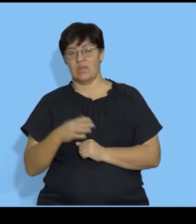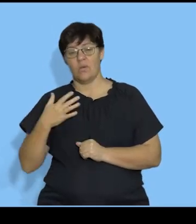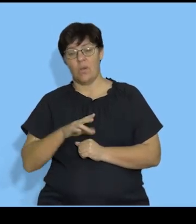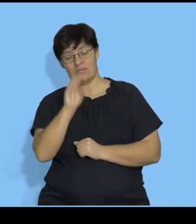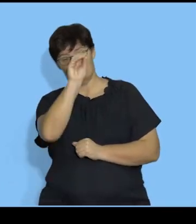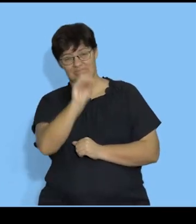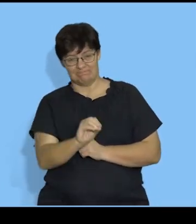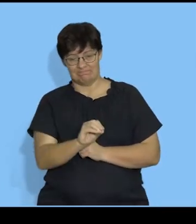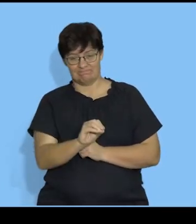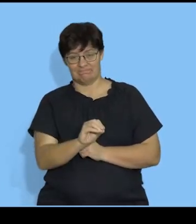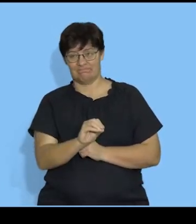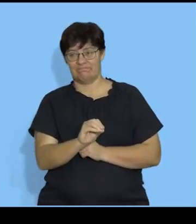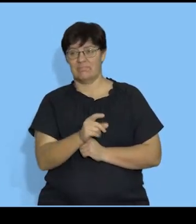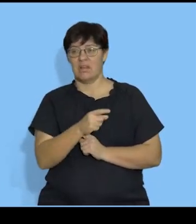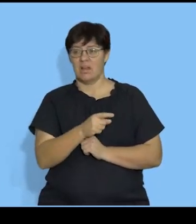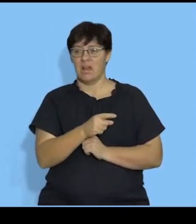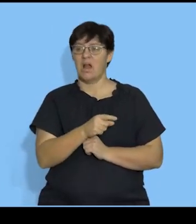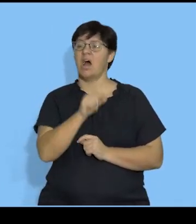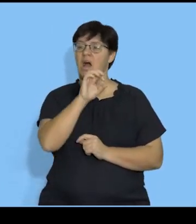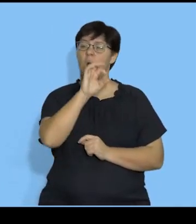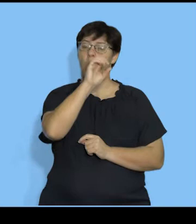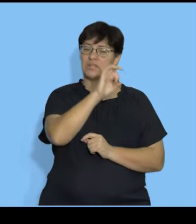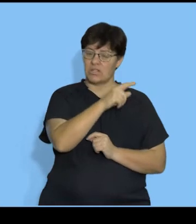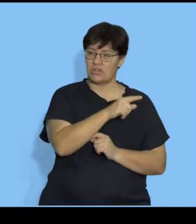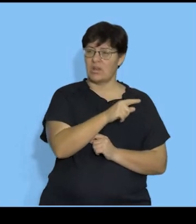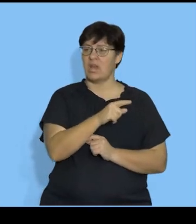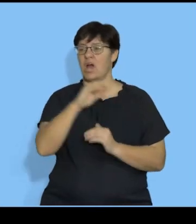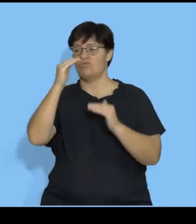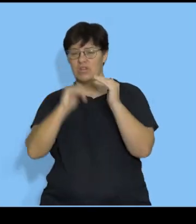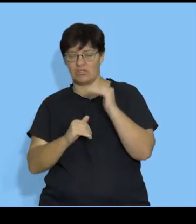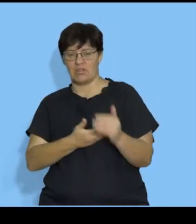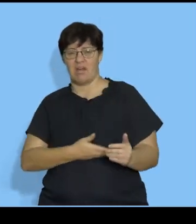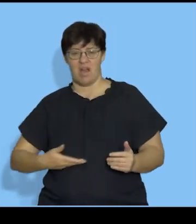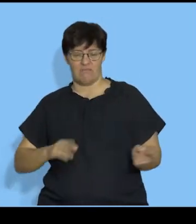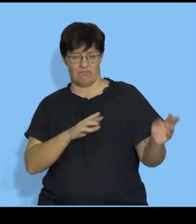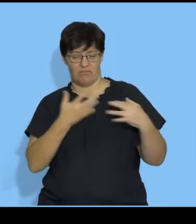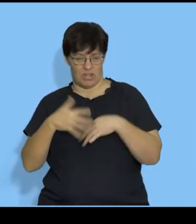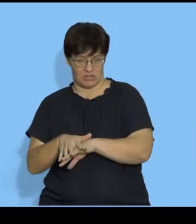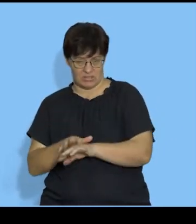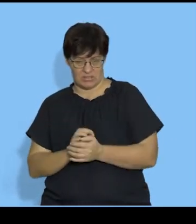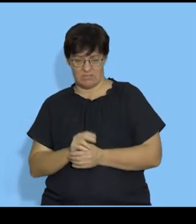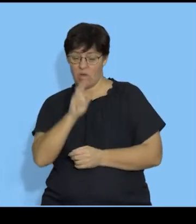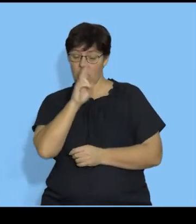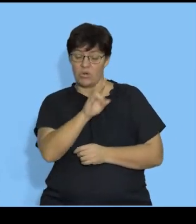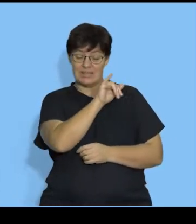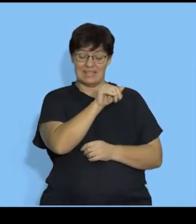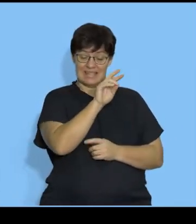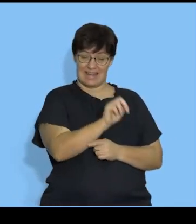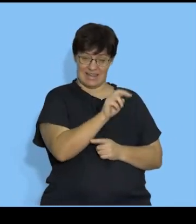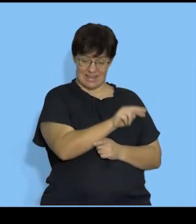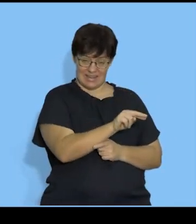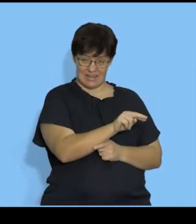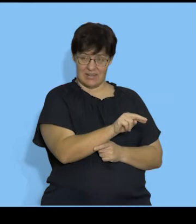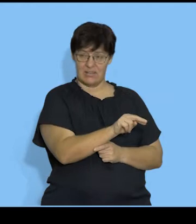down the oxidation reduction half reactions, let's keep track of what happened to zinc. Now, if you look at zinc, the oxidation number